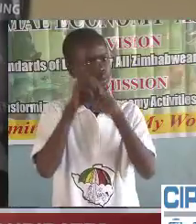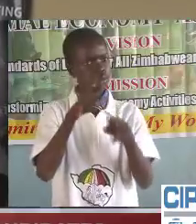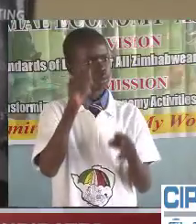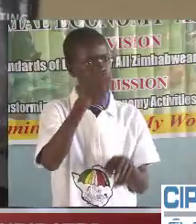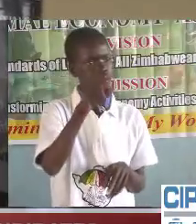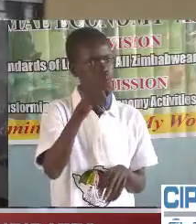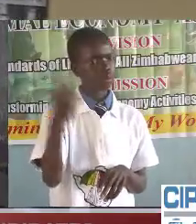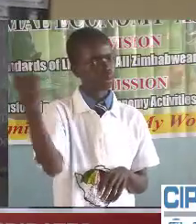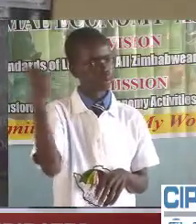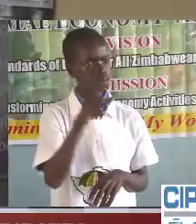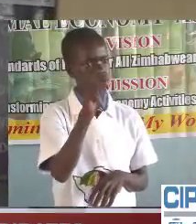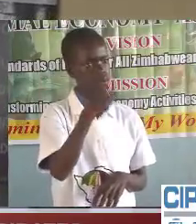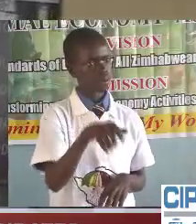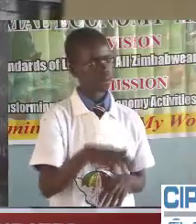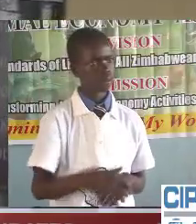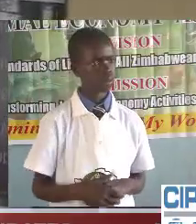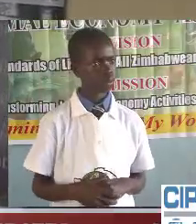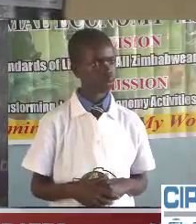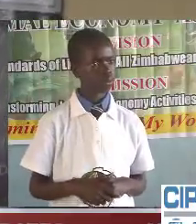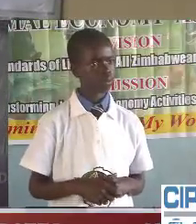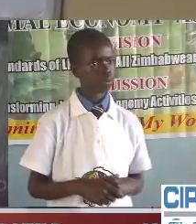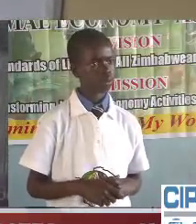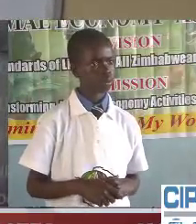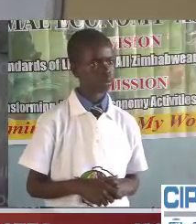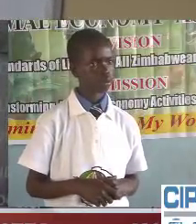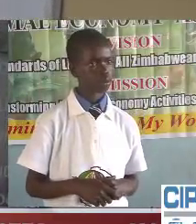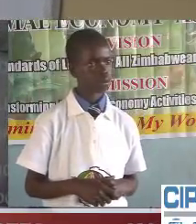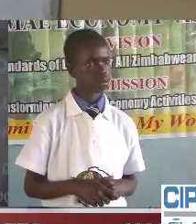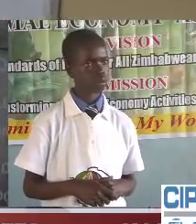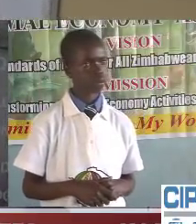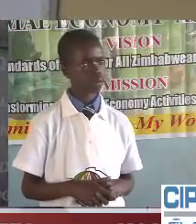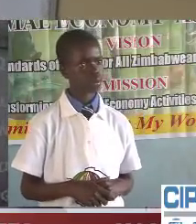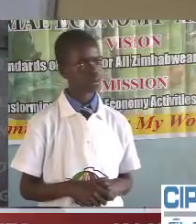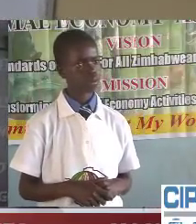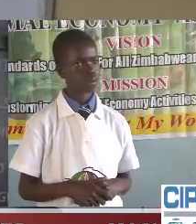as all who hear. Then,